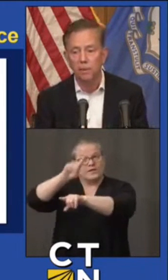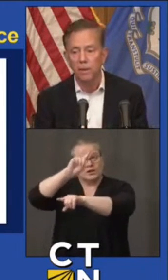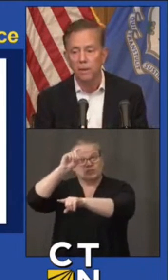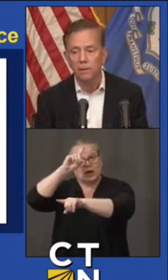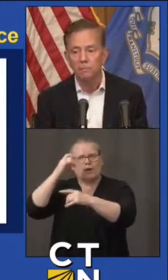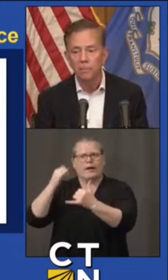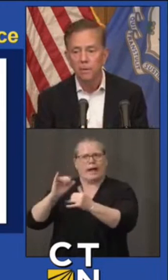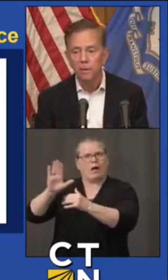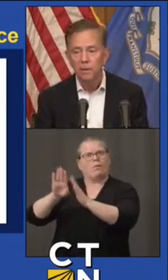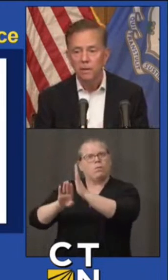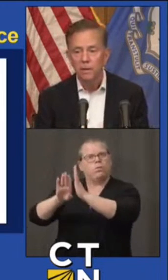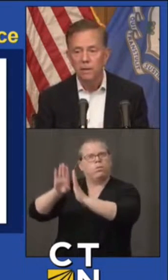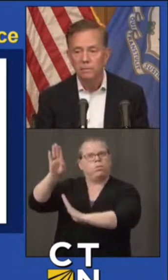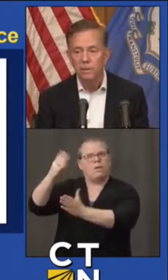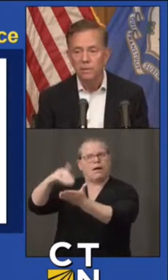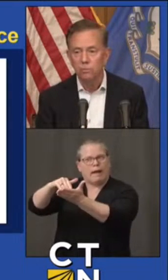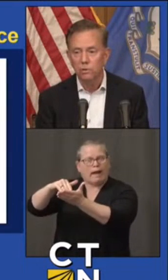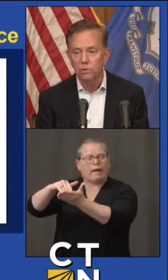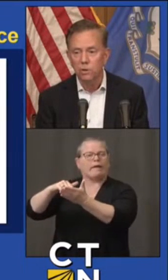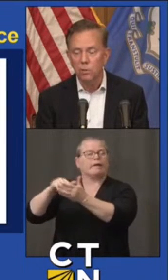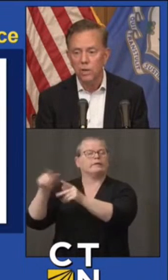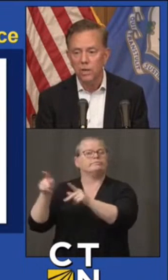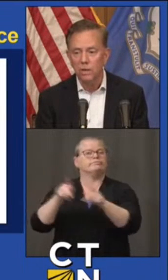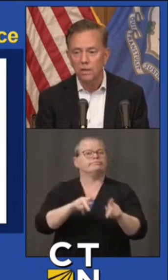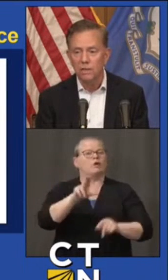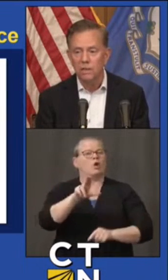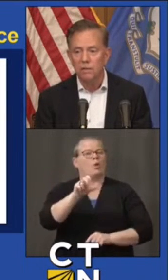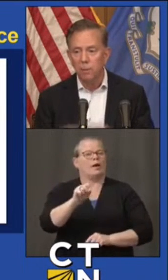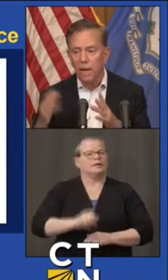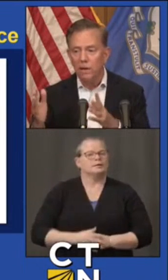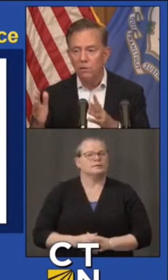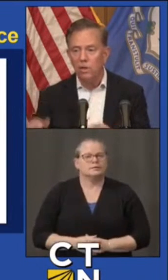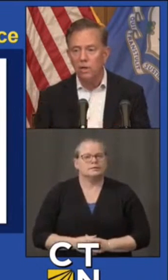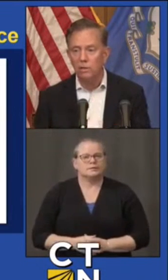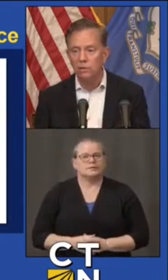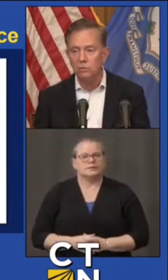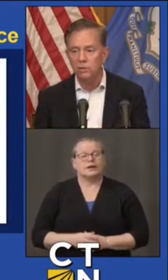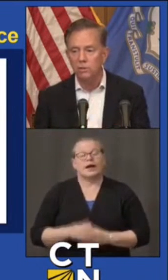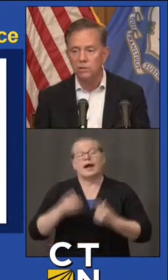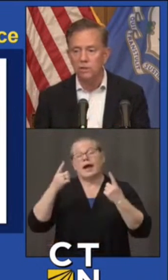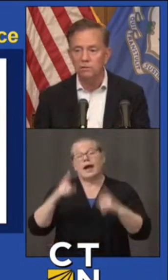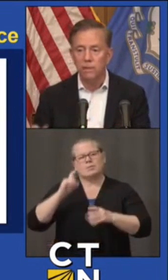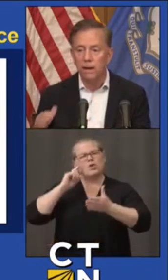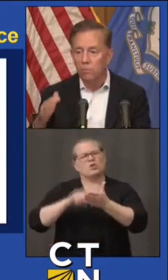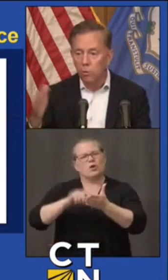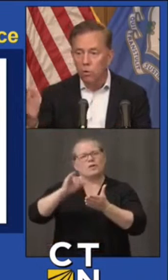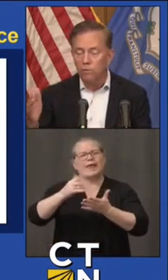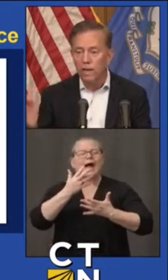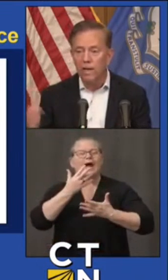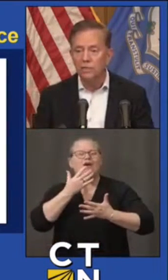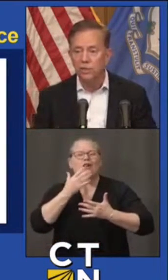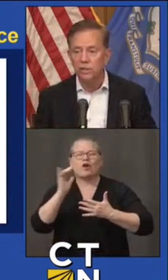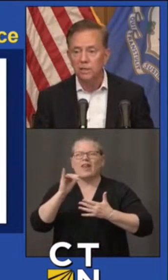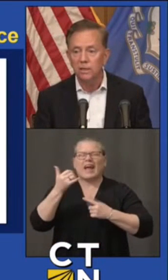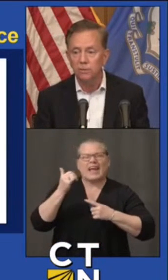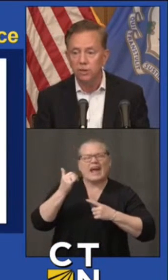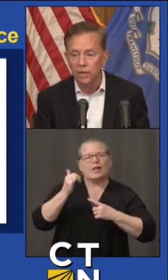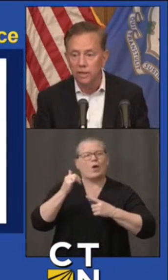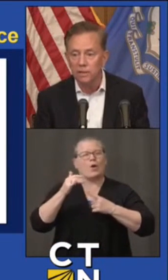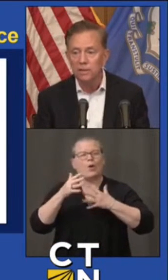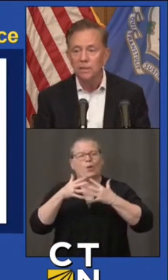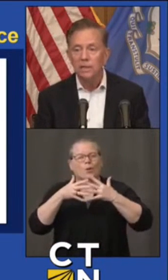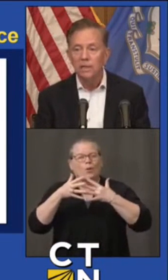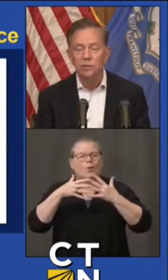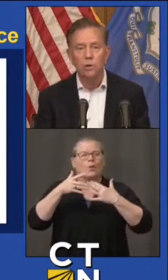up there. It's worth noting that the pale colors, which is now moreover in Asia,